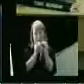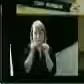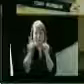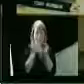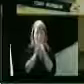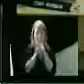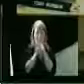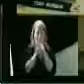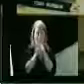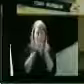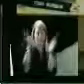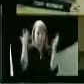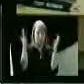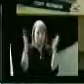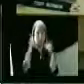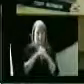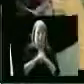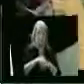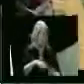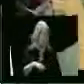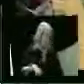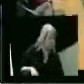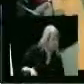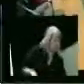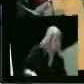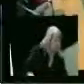anything that I had to say. to be to, be But, this is to take last This know it's It's not going to be get one. Thank you.